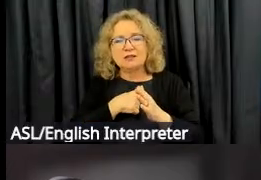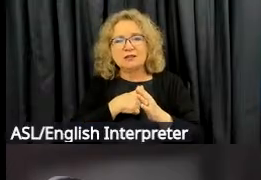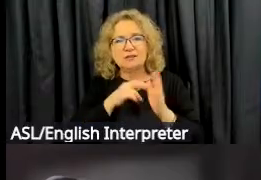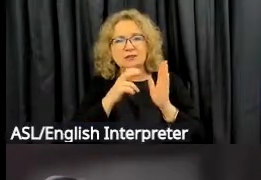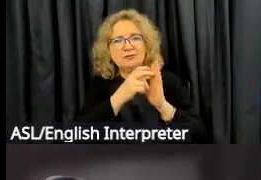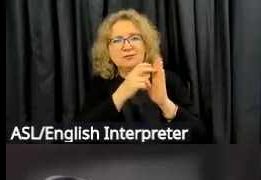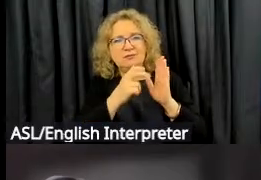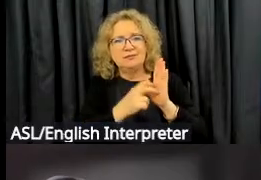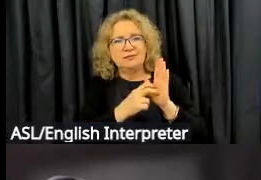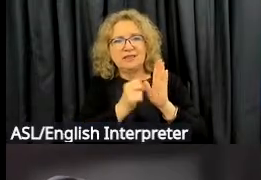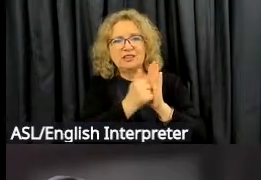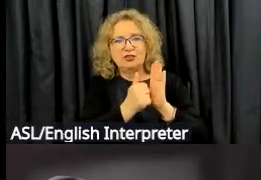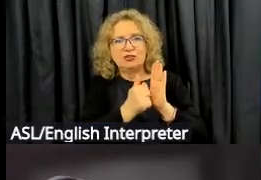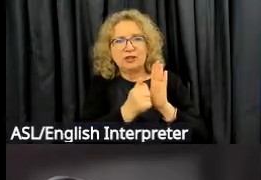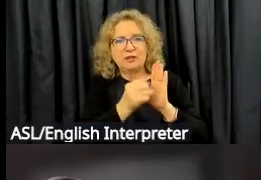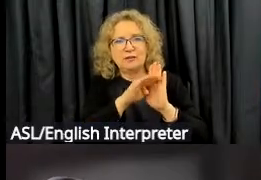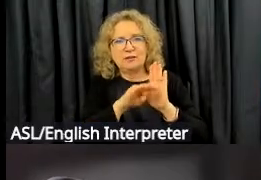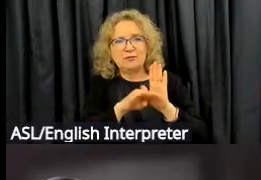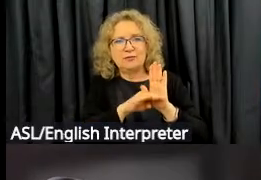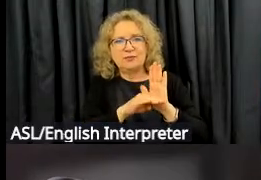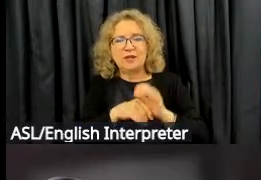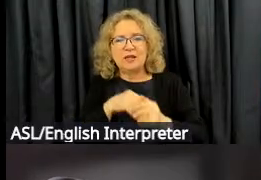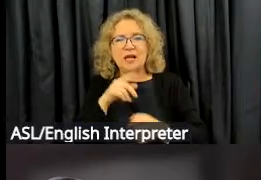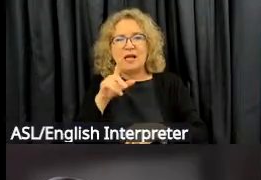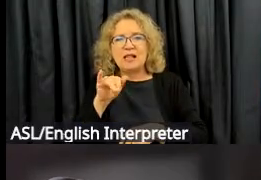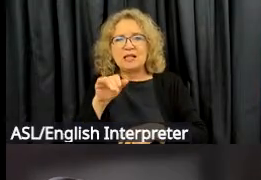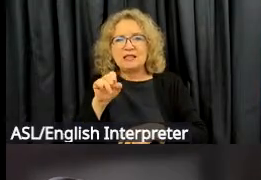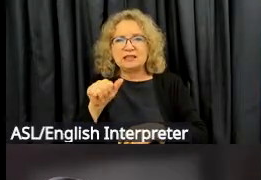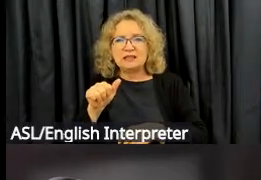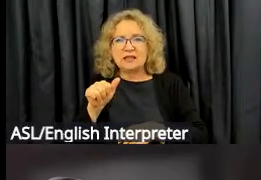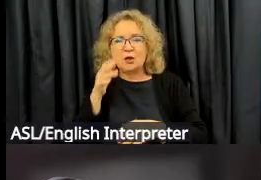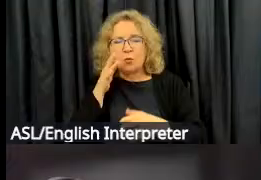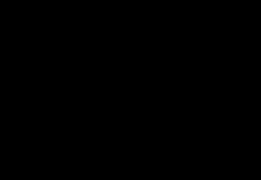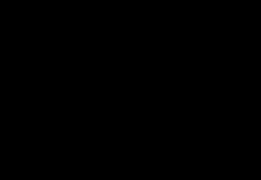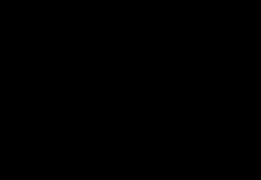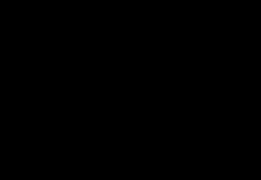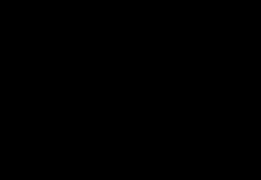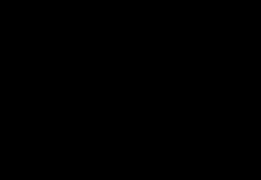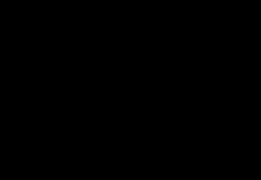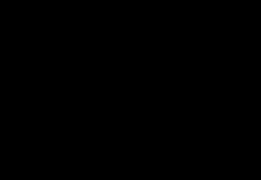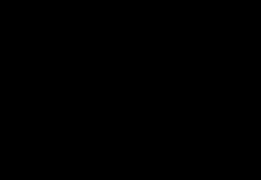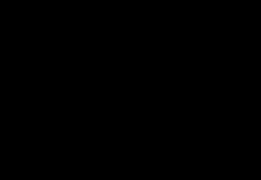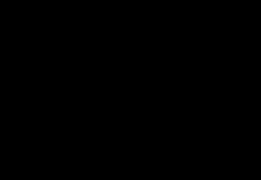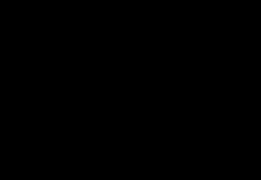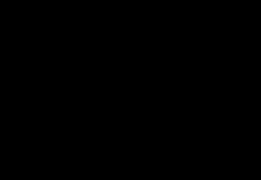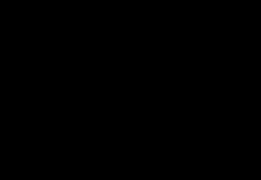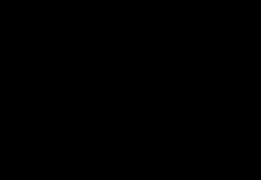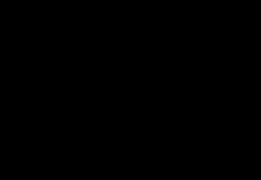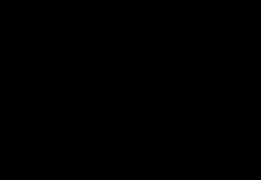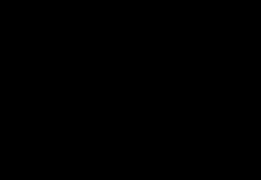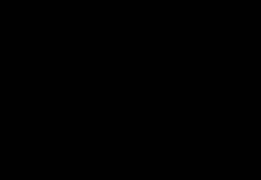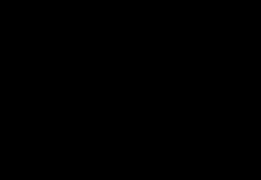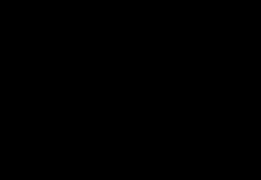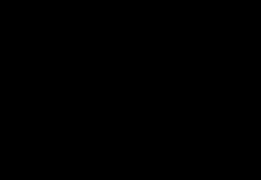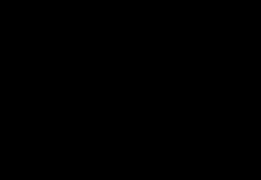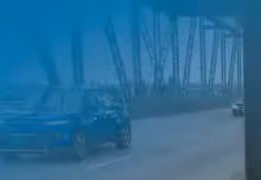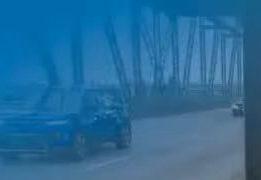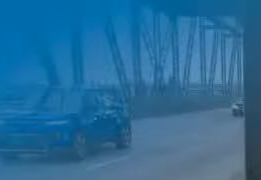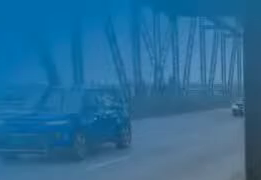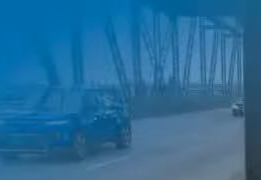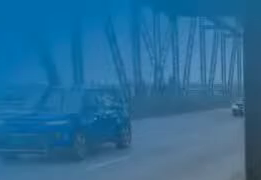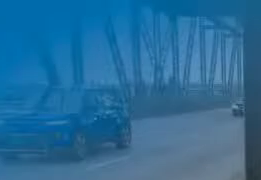section. Lisa will be inviting public comment. I do just want to state that a couple of people